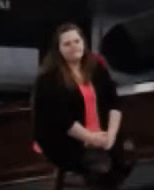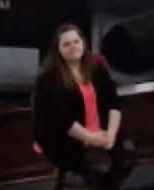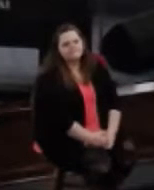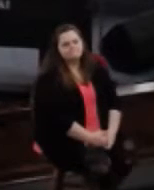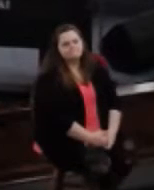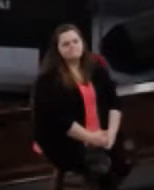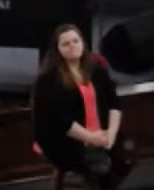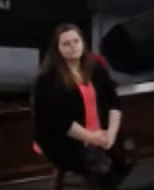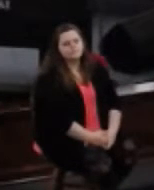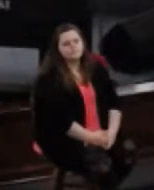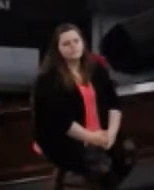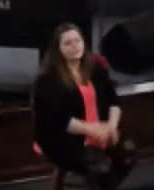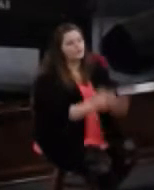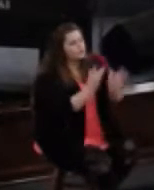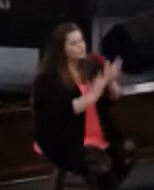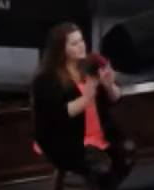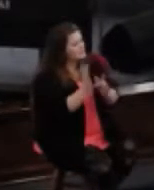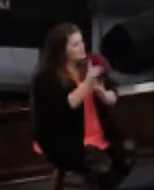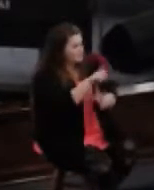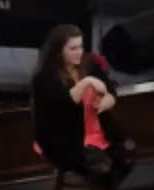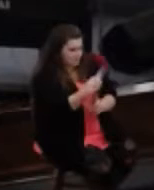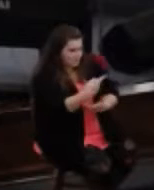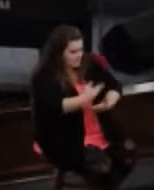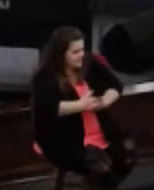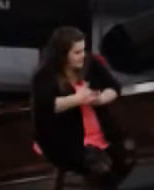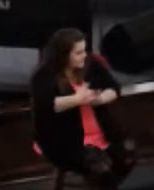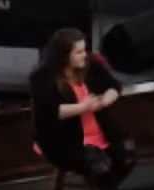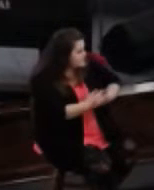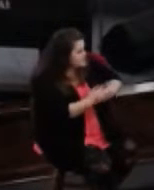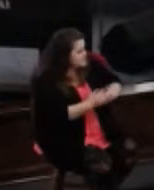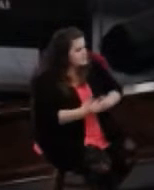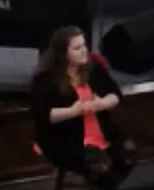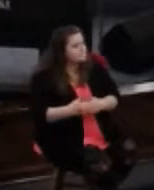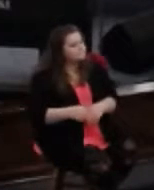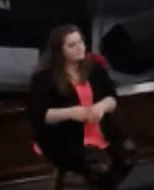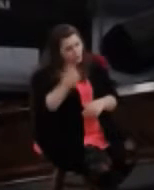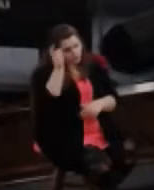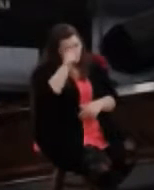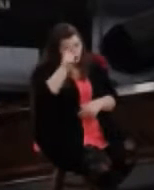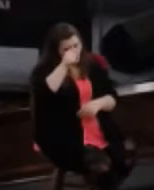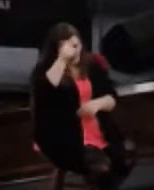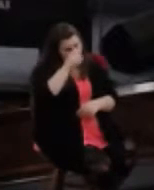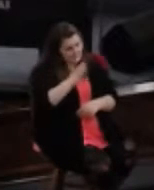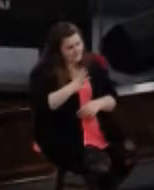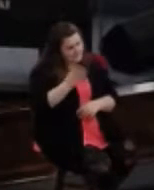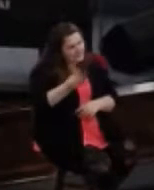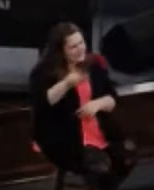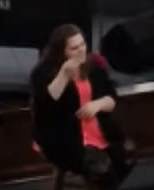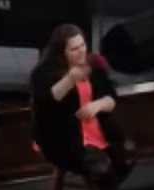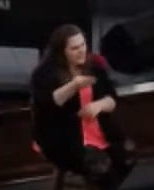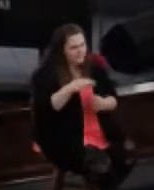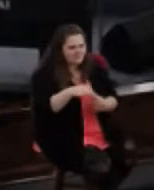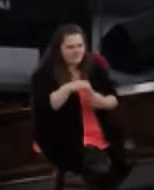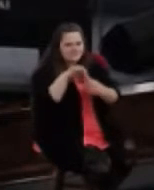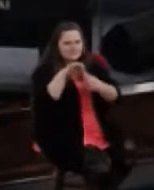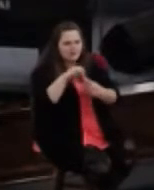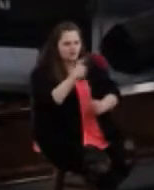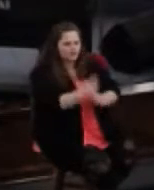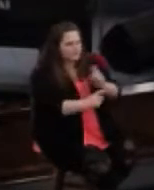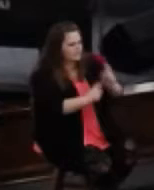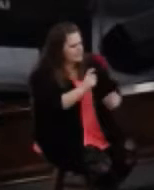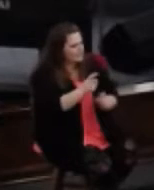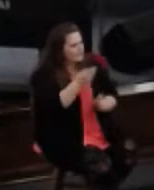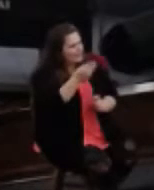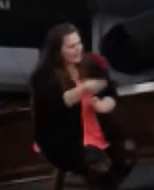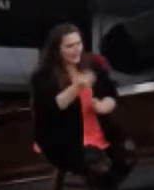So when Jesus was just a baby, the wise men gave him special gifts. They gave